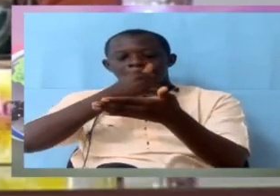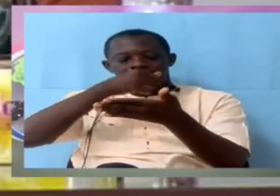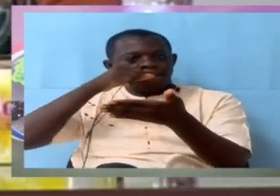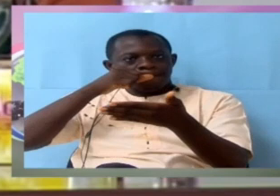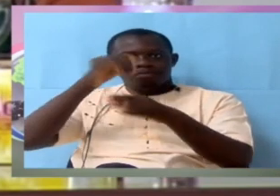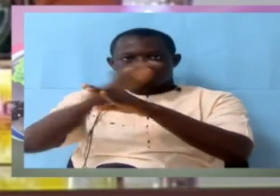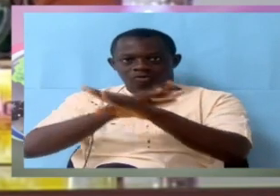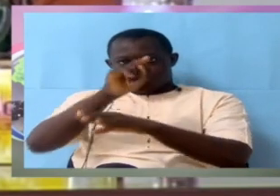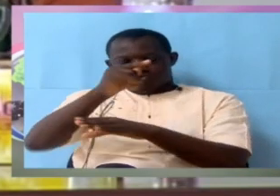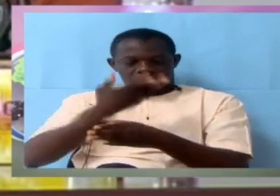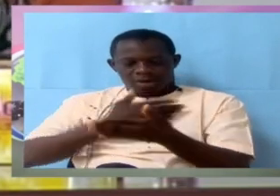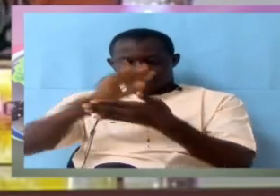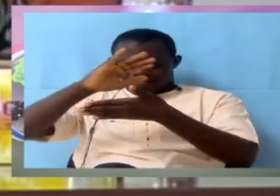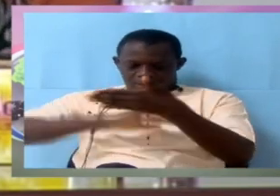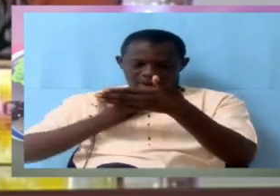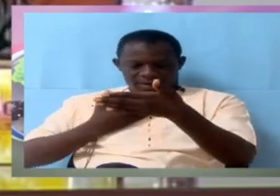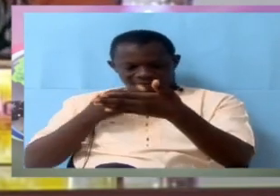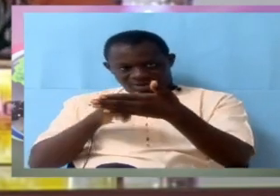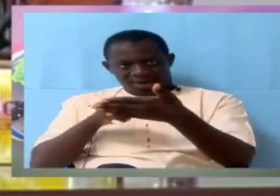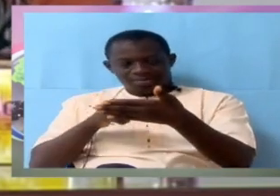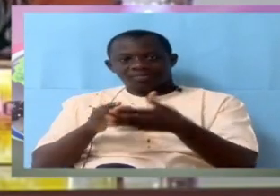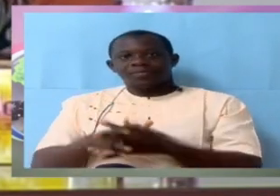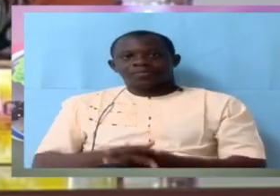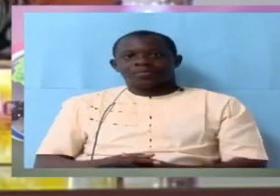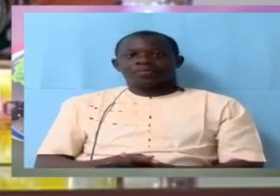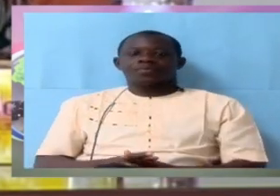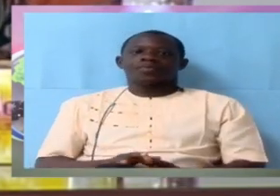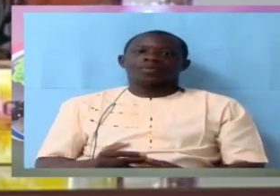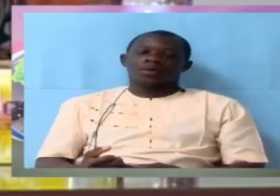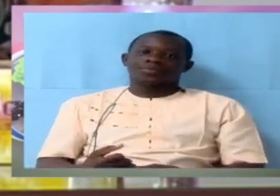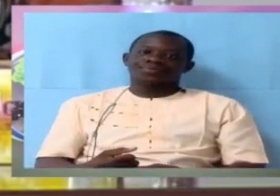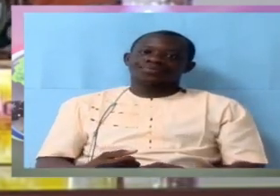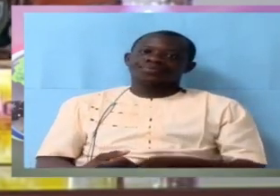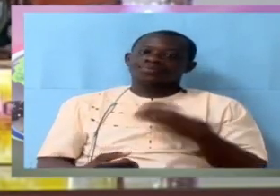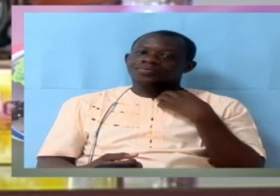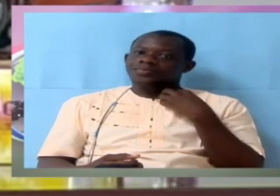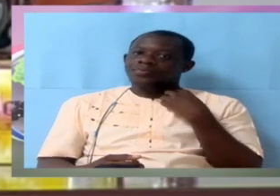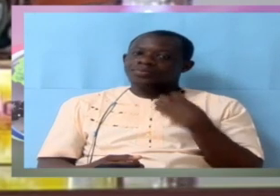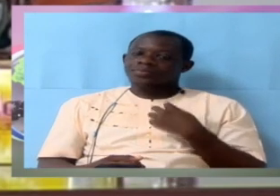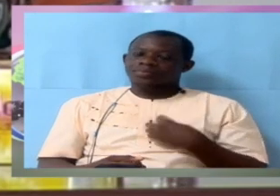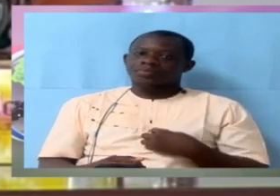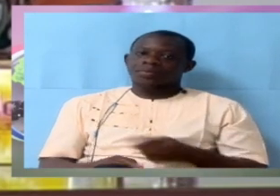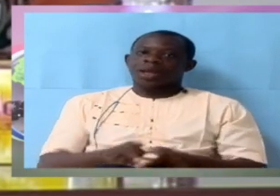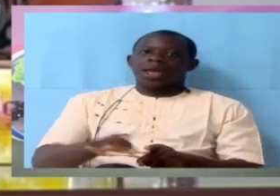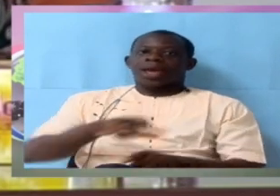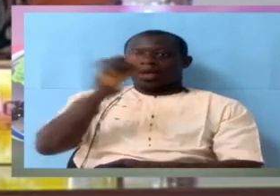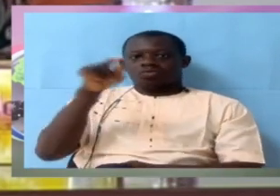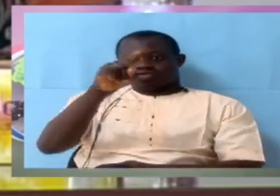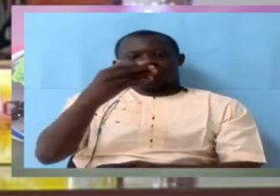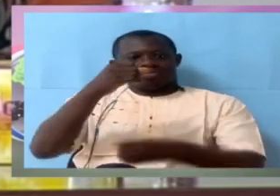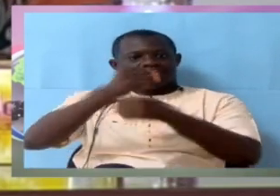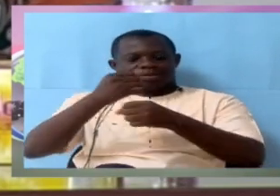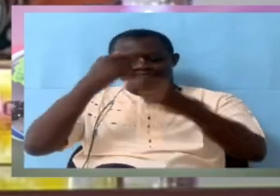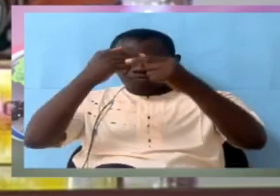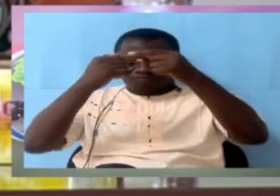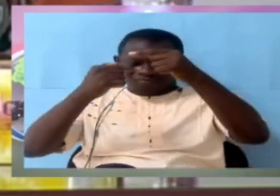Ako sainteng kaito do belare wi bala jemi alon ko tankare kullo kaito lam. And you have listed certain persons there